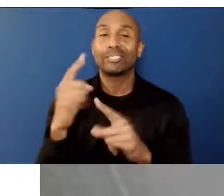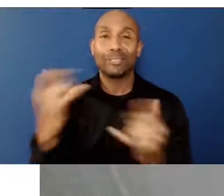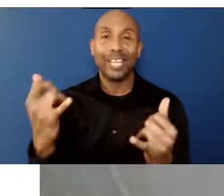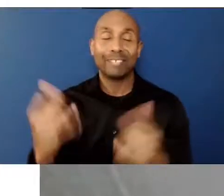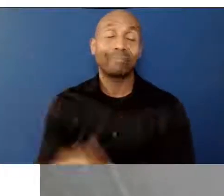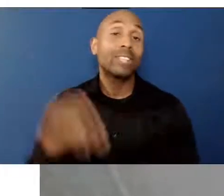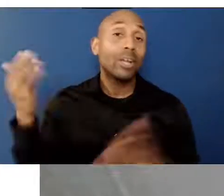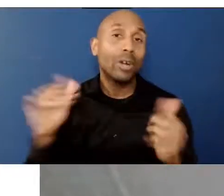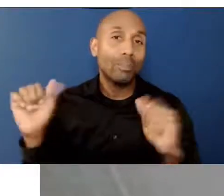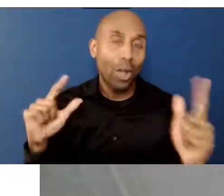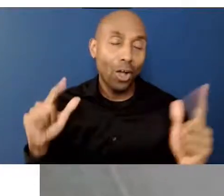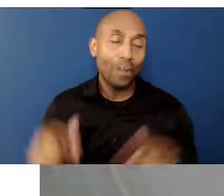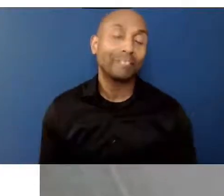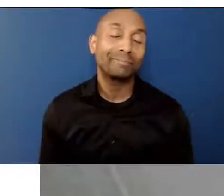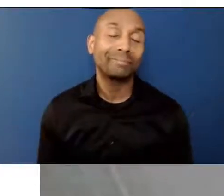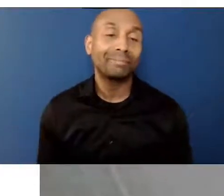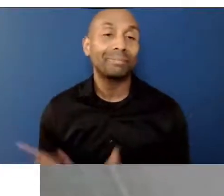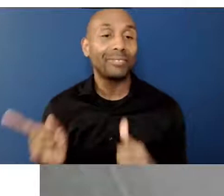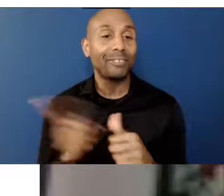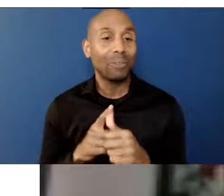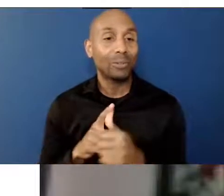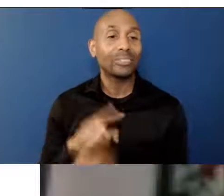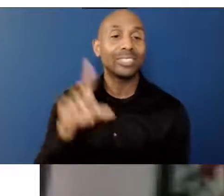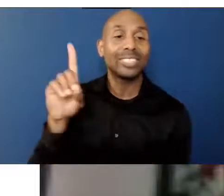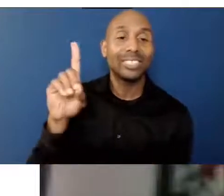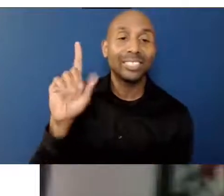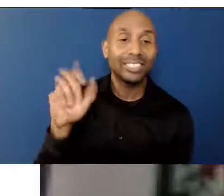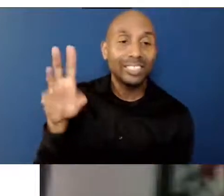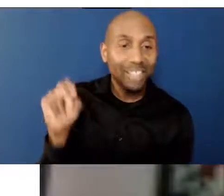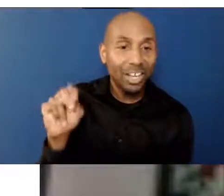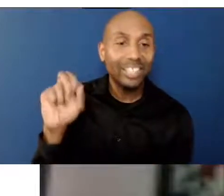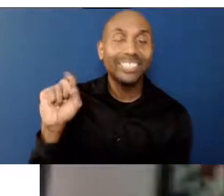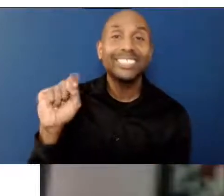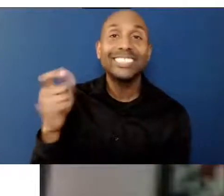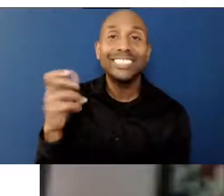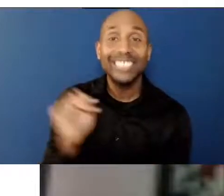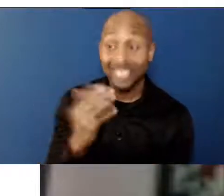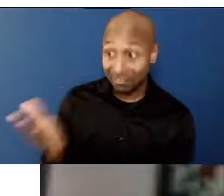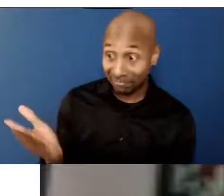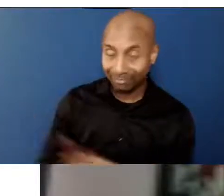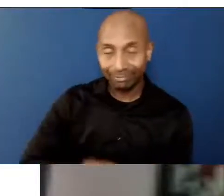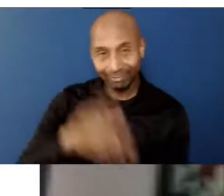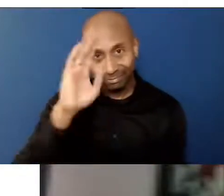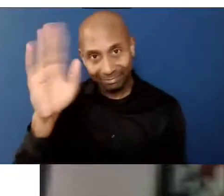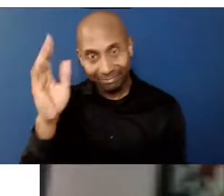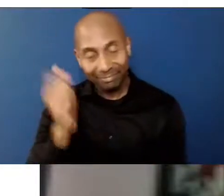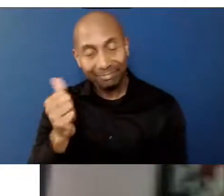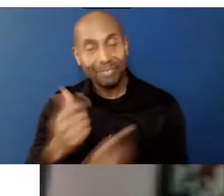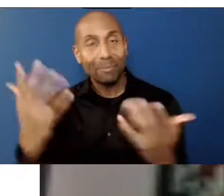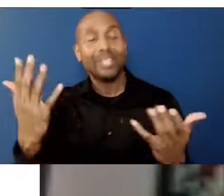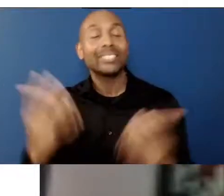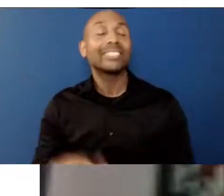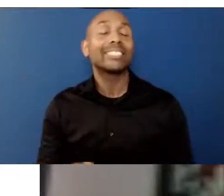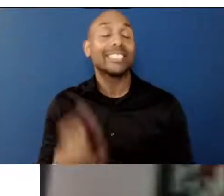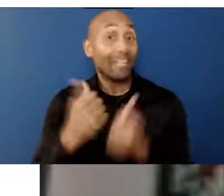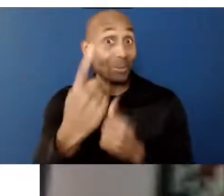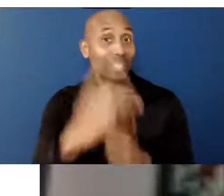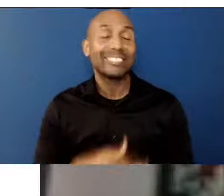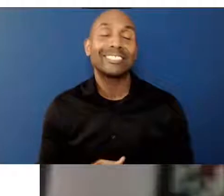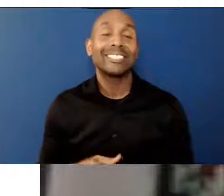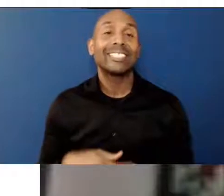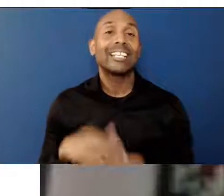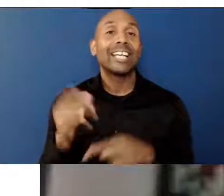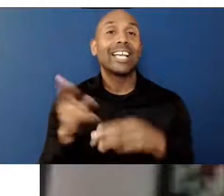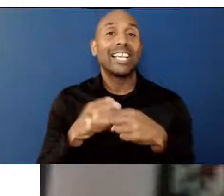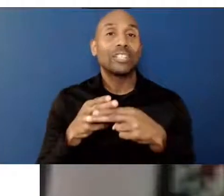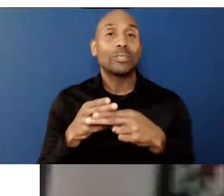to introduce you to Dawn Stegan. Hi, everybody. Dawn Stegan. I'm the Interim Executive Director at the Accessibility Directorate, and pleased to